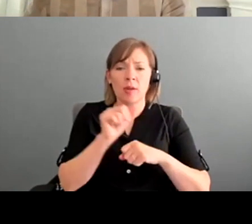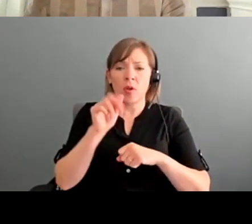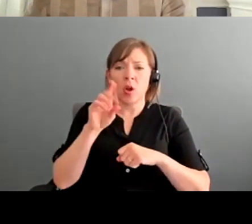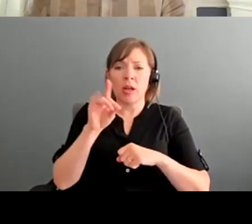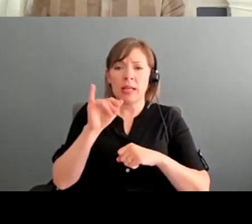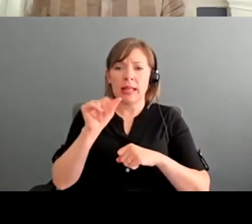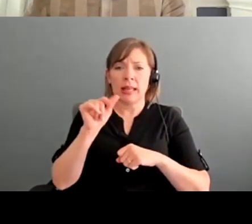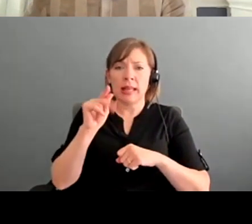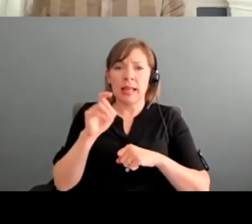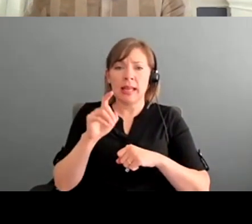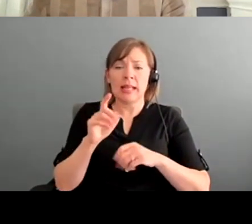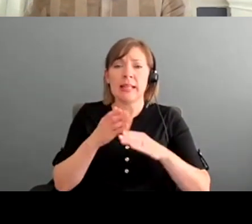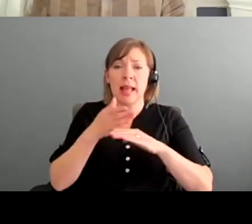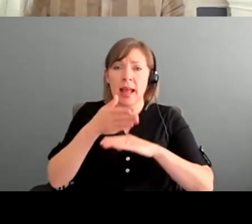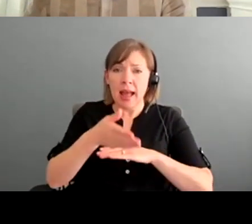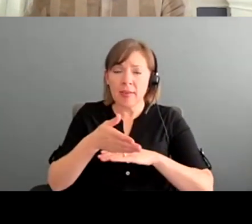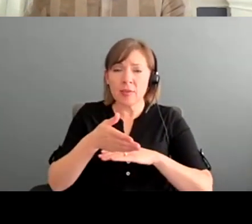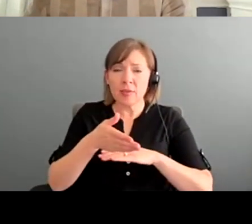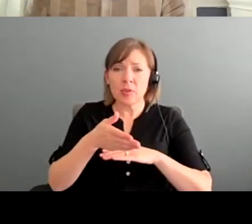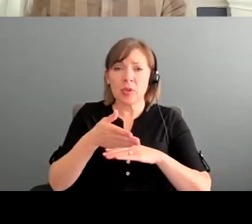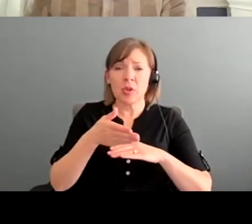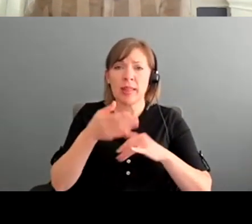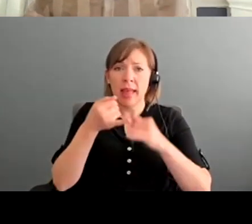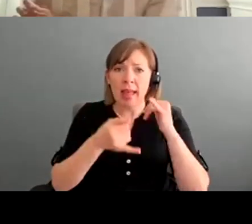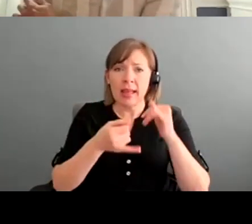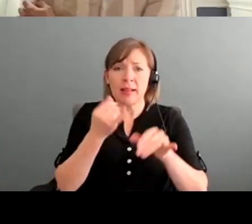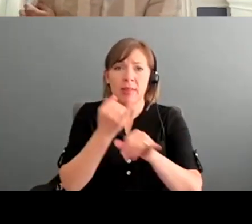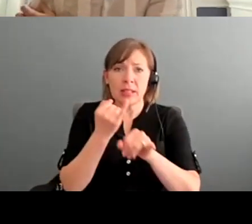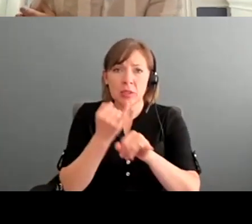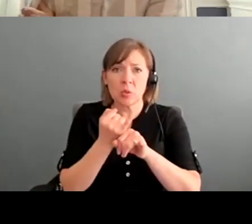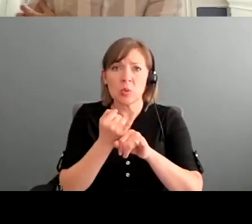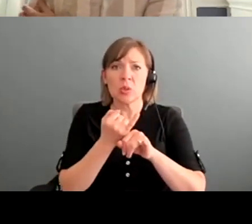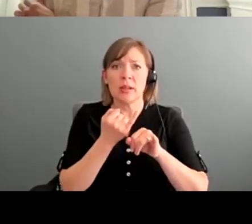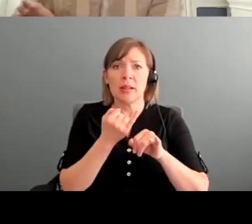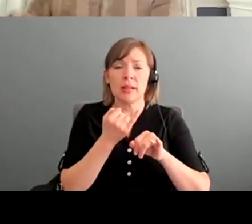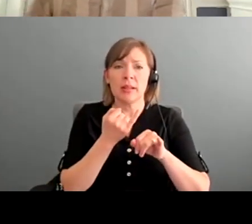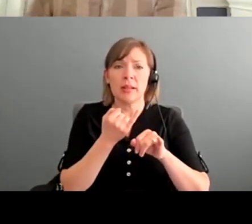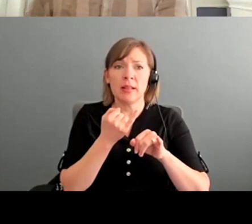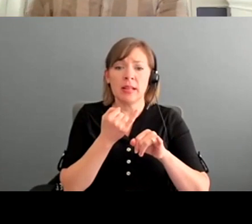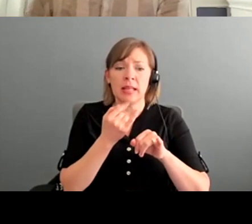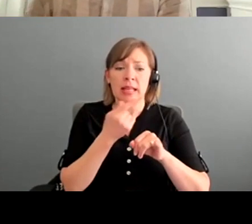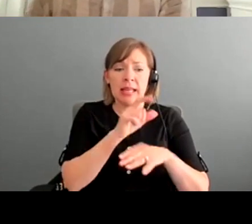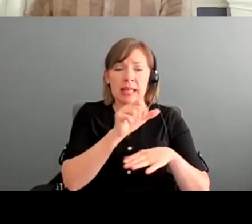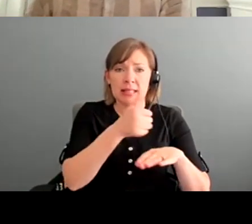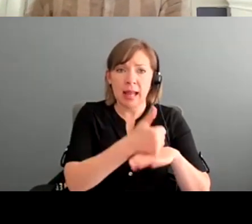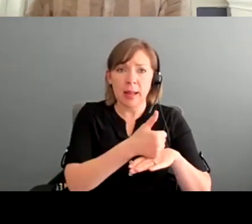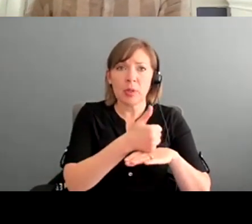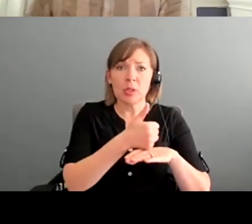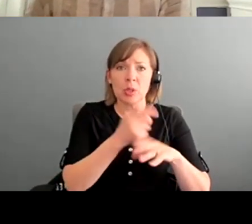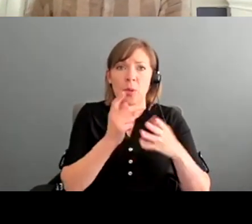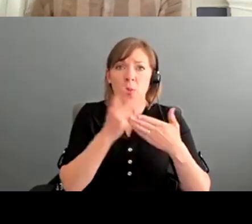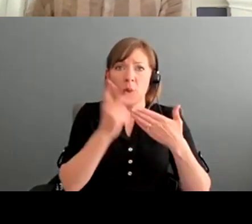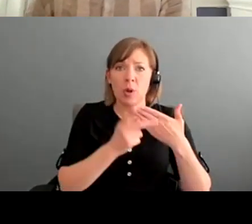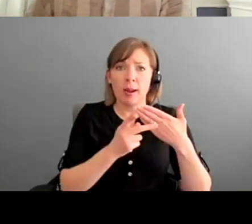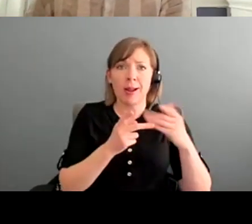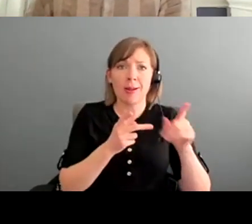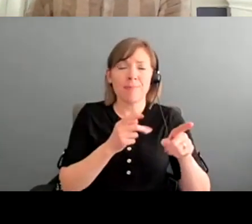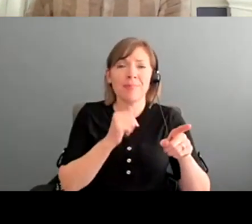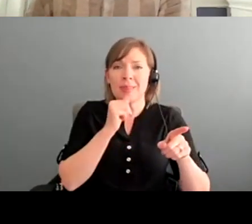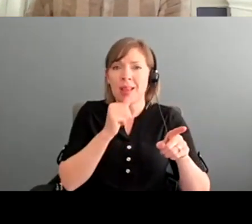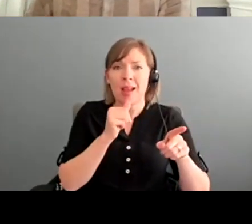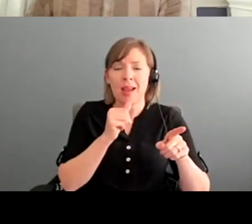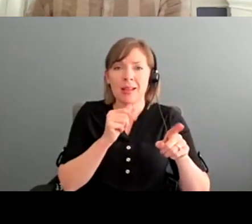was, after the end of the institution, he established a program that was not so